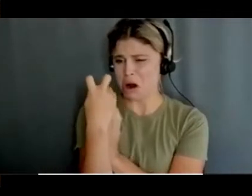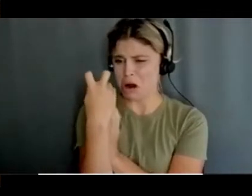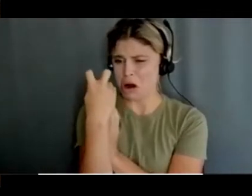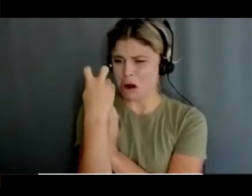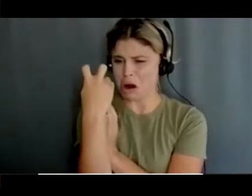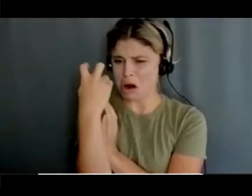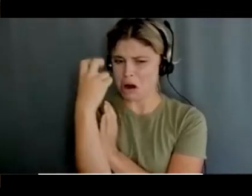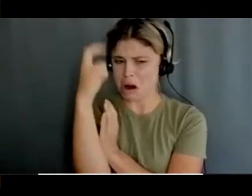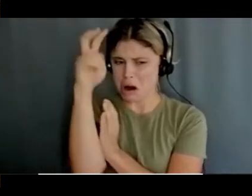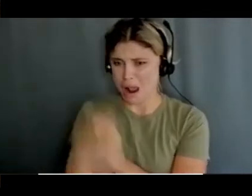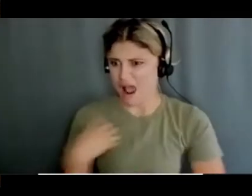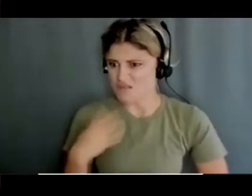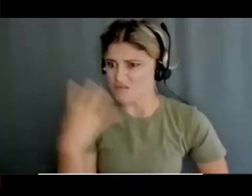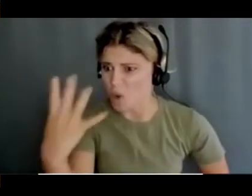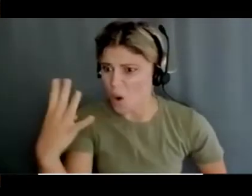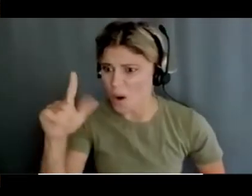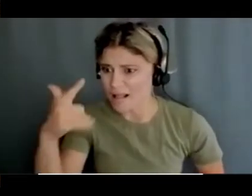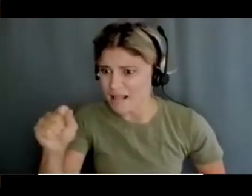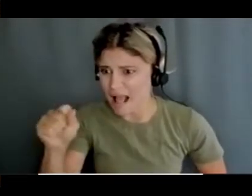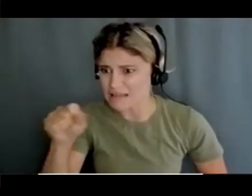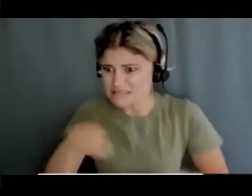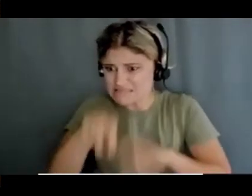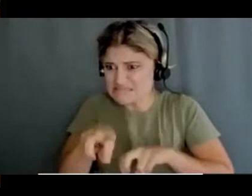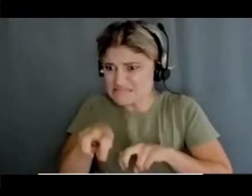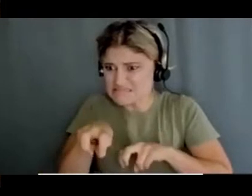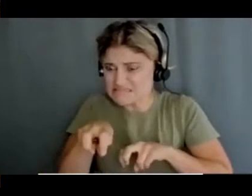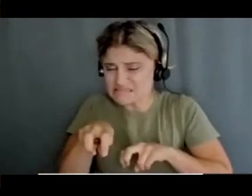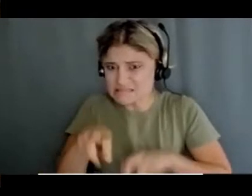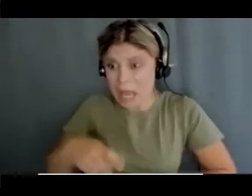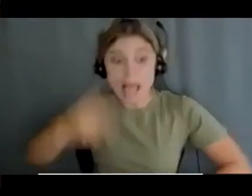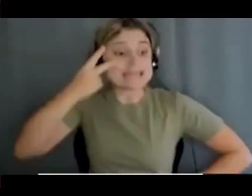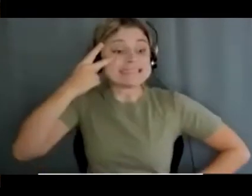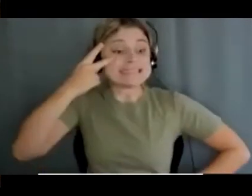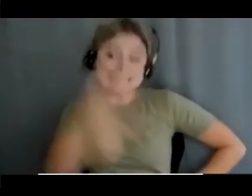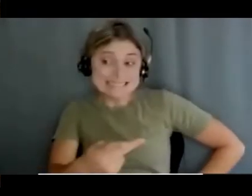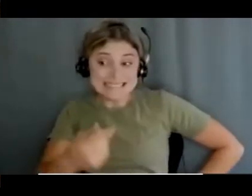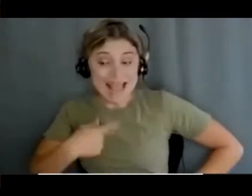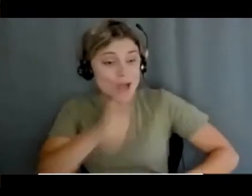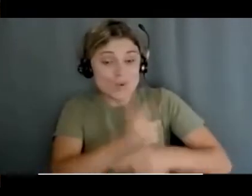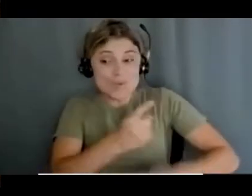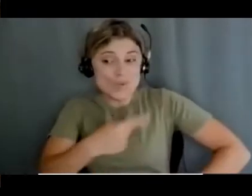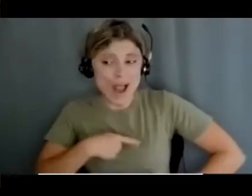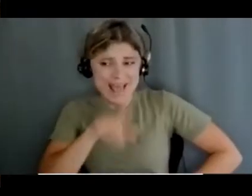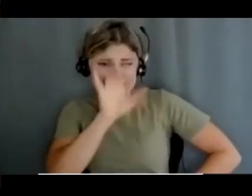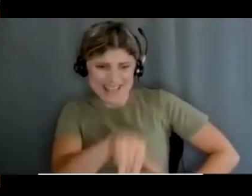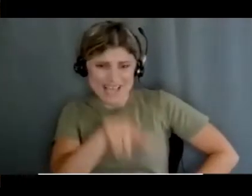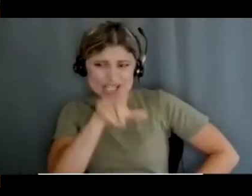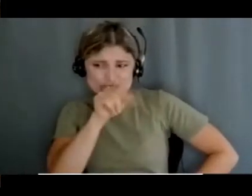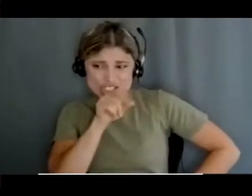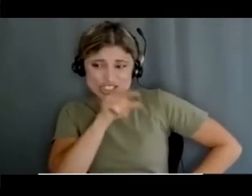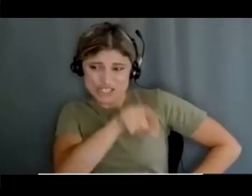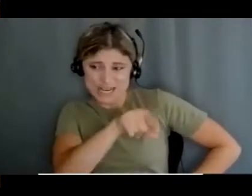on four legs. "See!" exclaimed Marilyn. "I was right. It's a chicken."